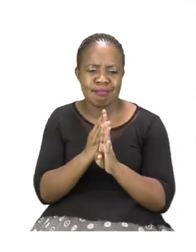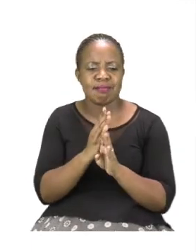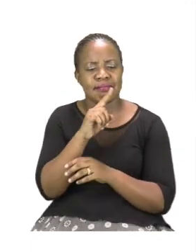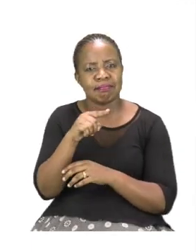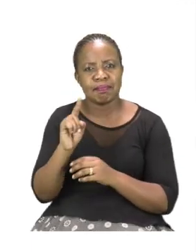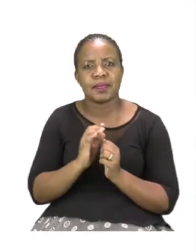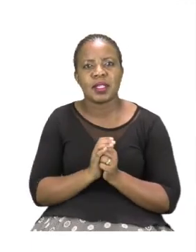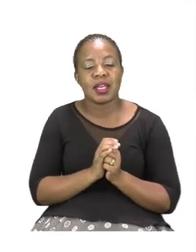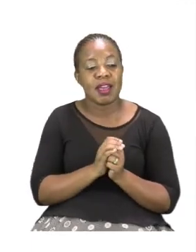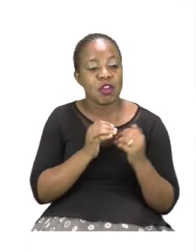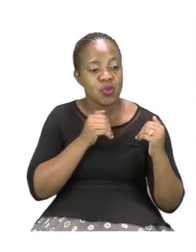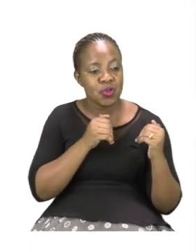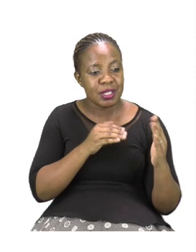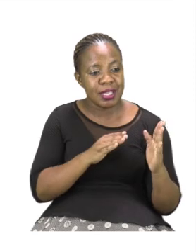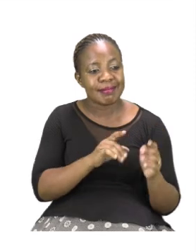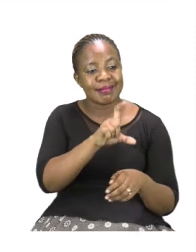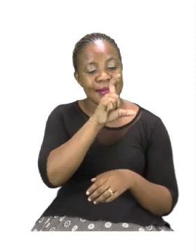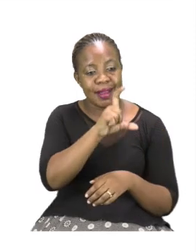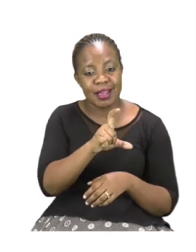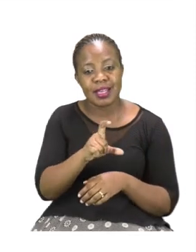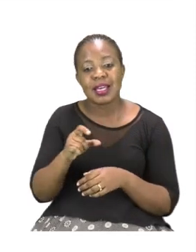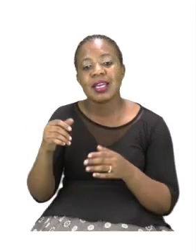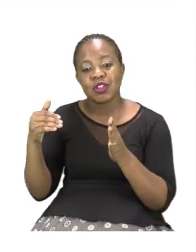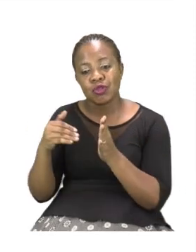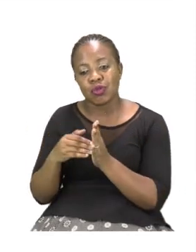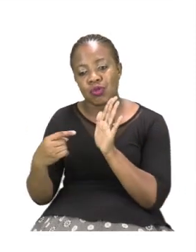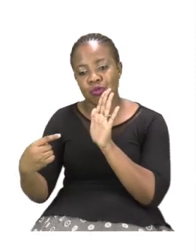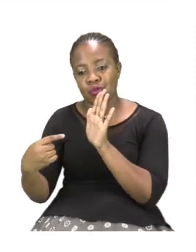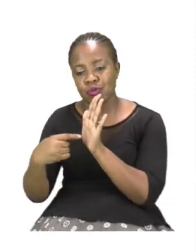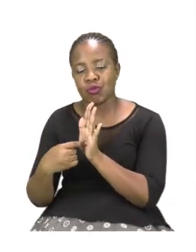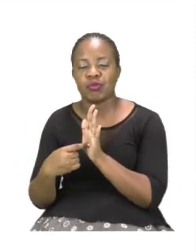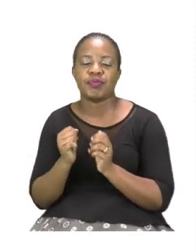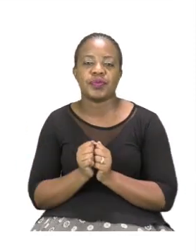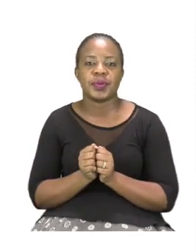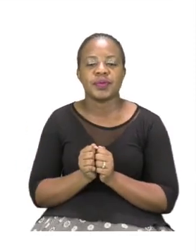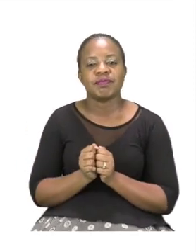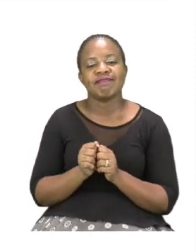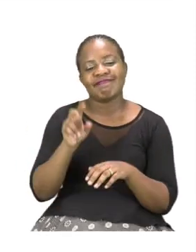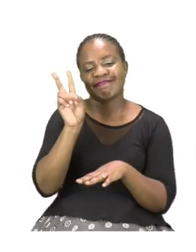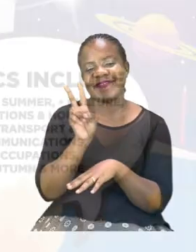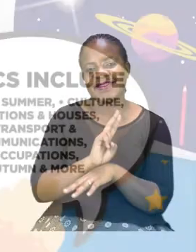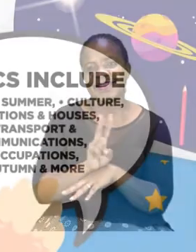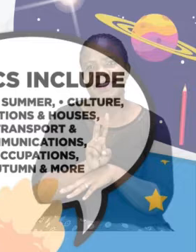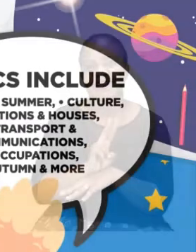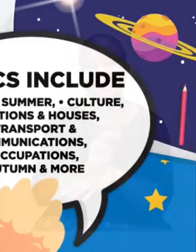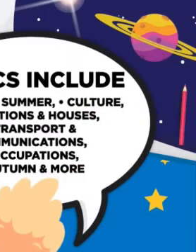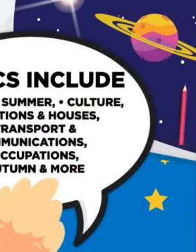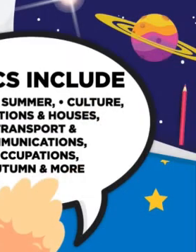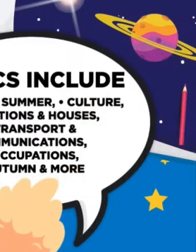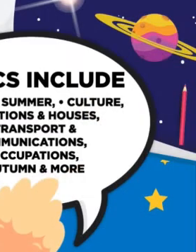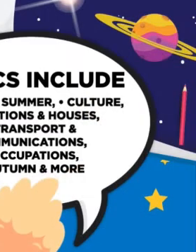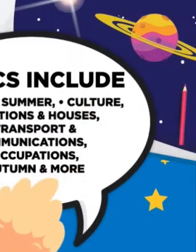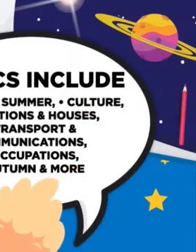at the end. And I will see you just now after the short advert break. Do you